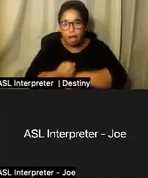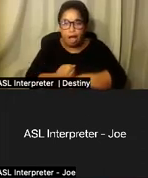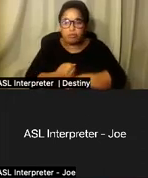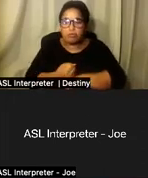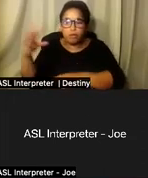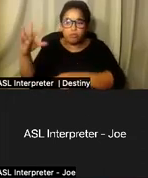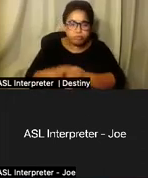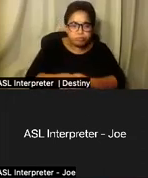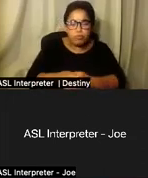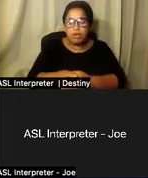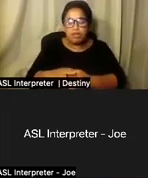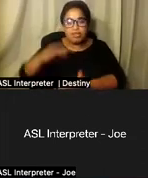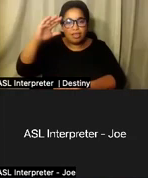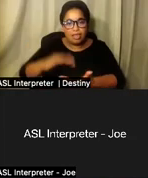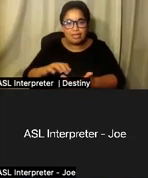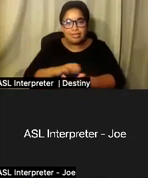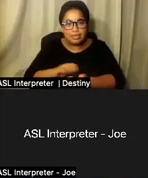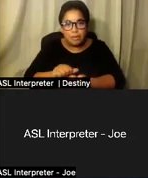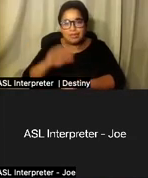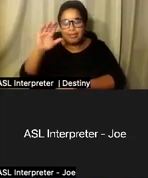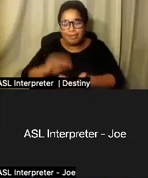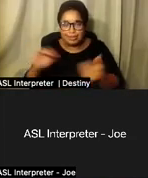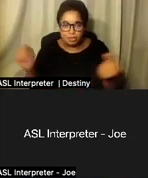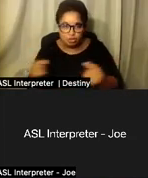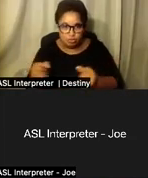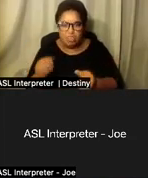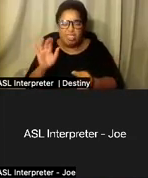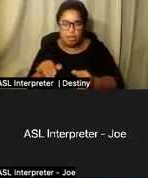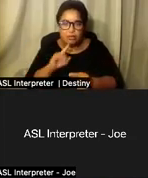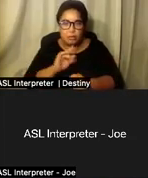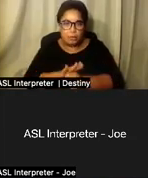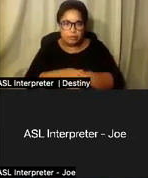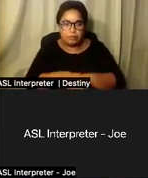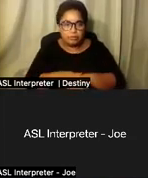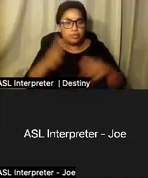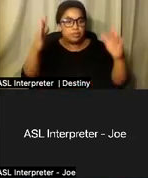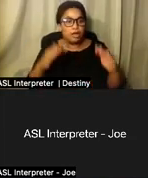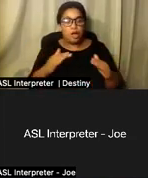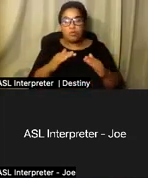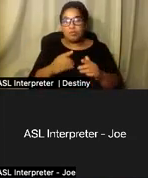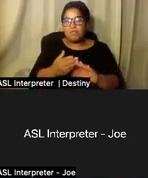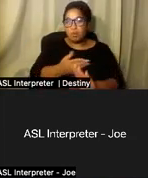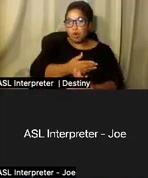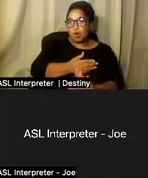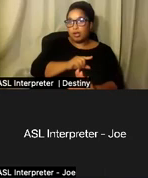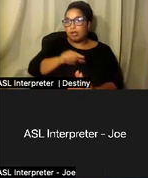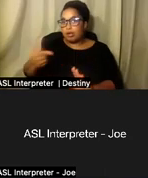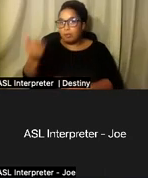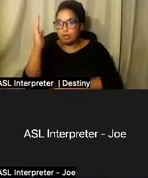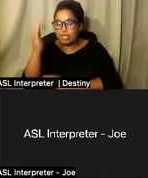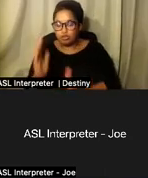so finally, before we turn over to our main presenter today, I